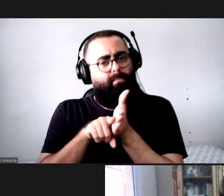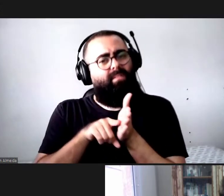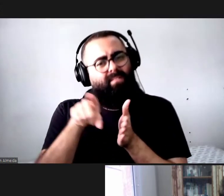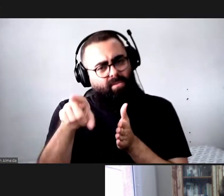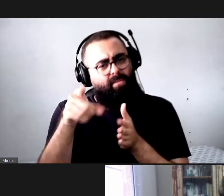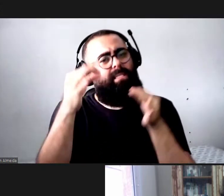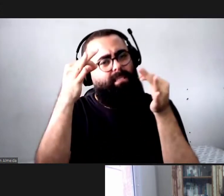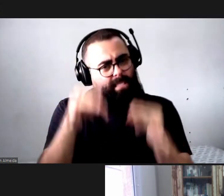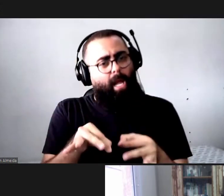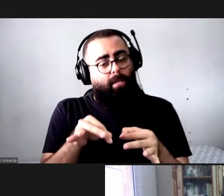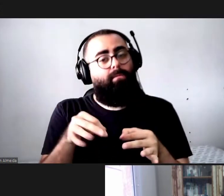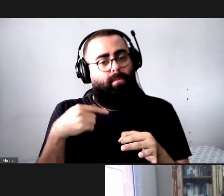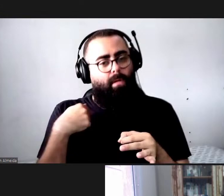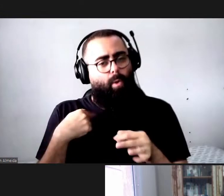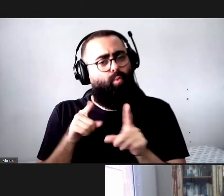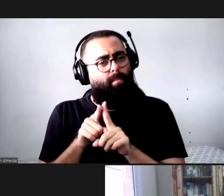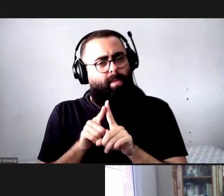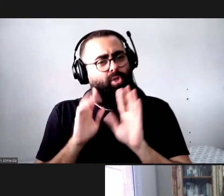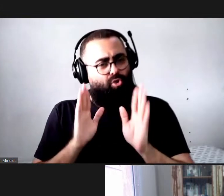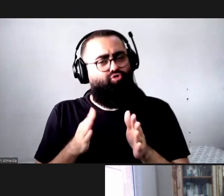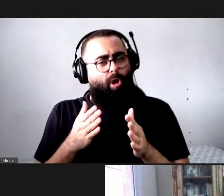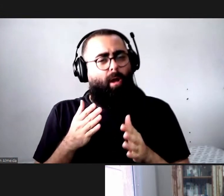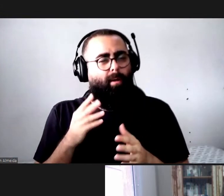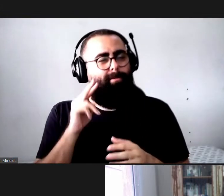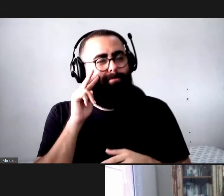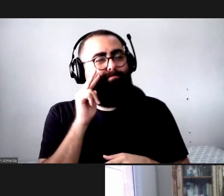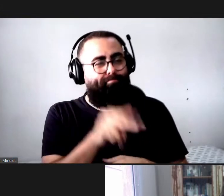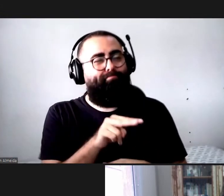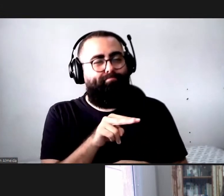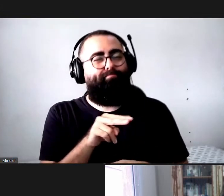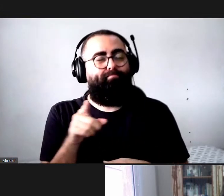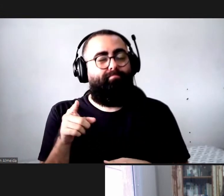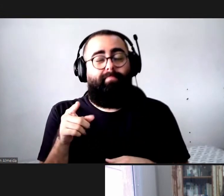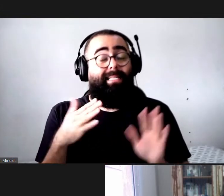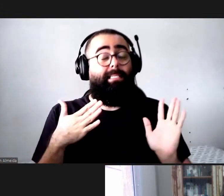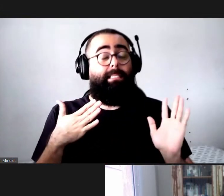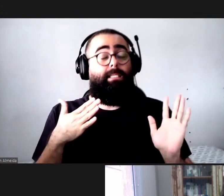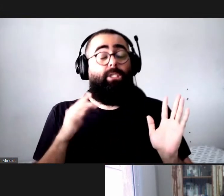I had observed just informally myself,